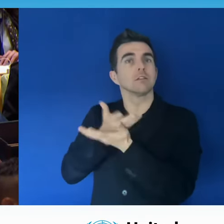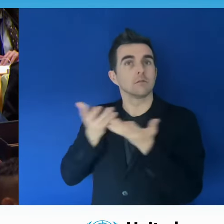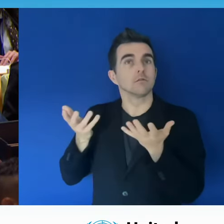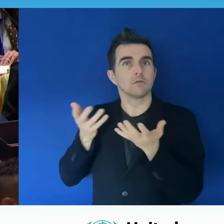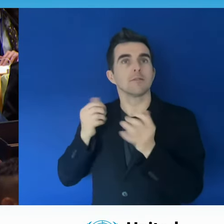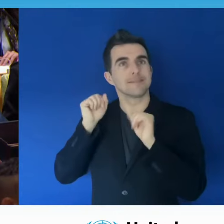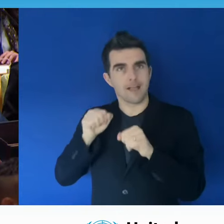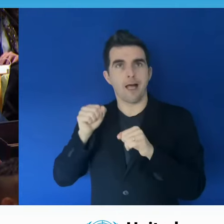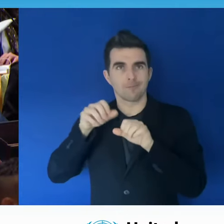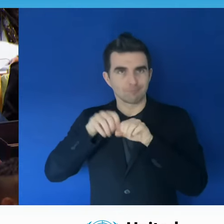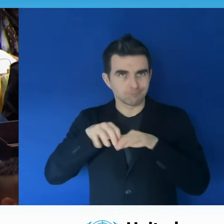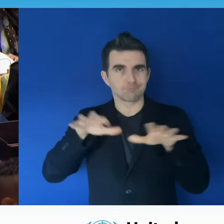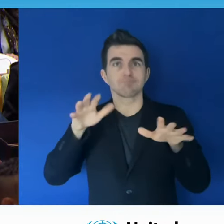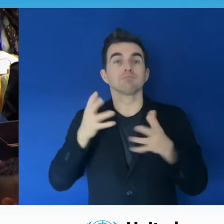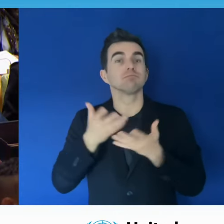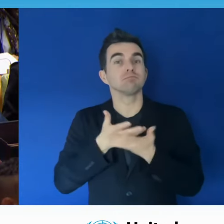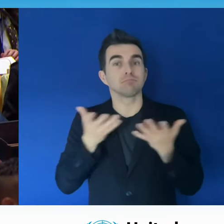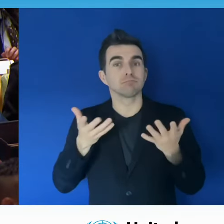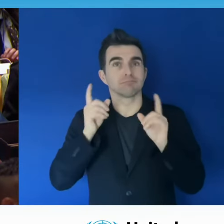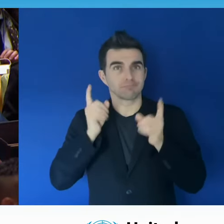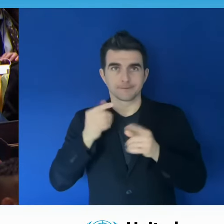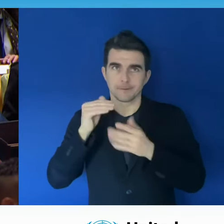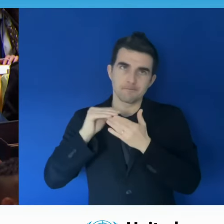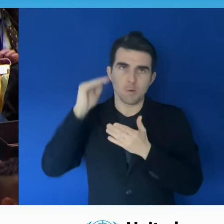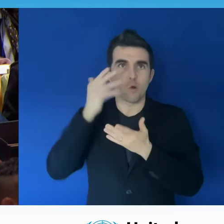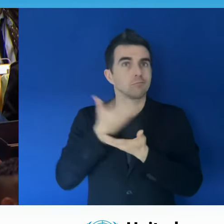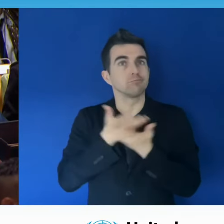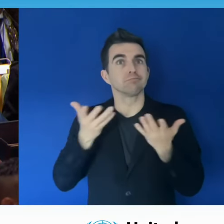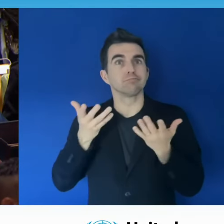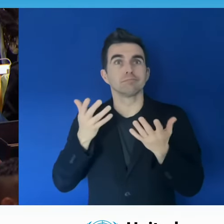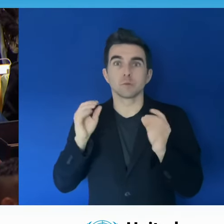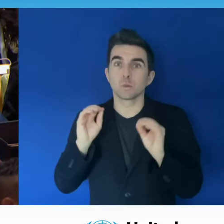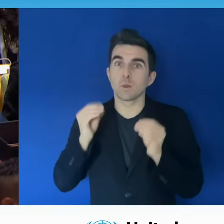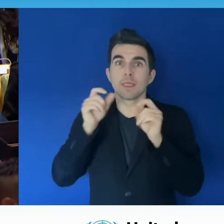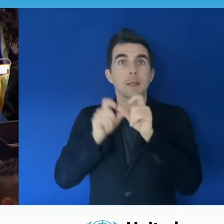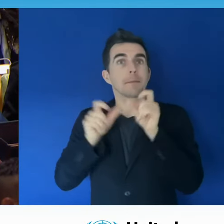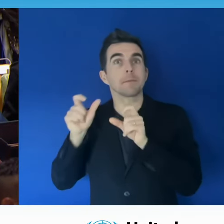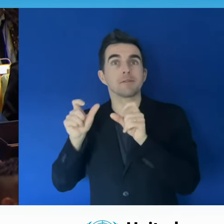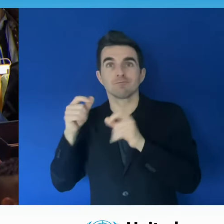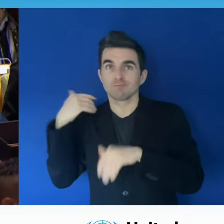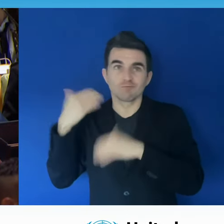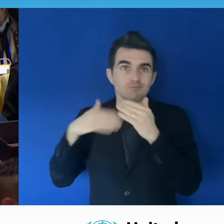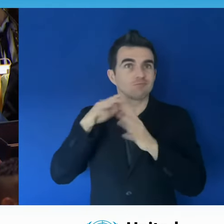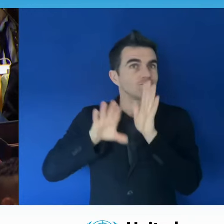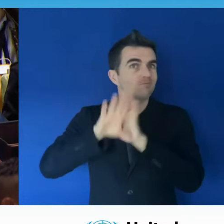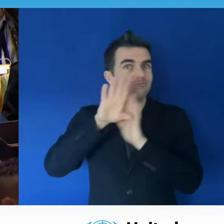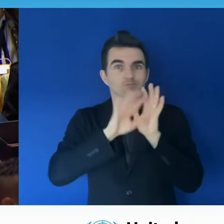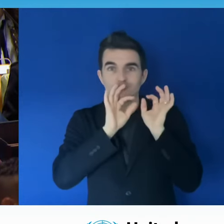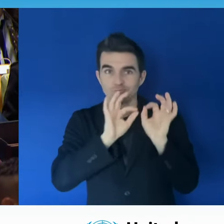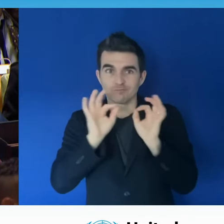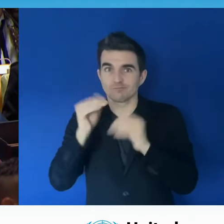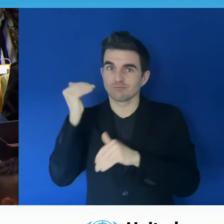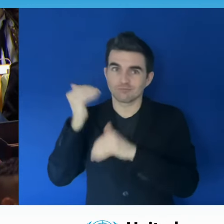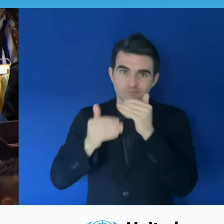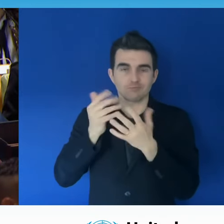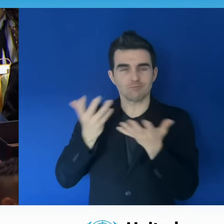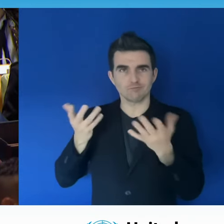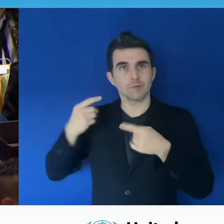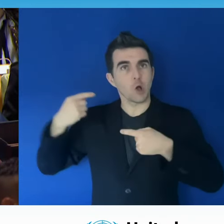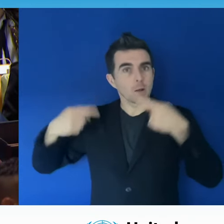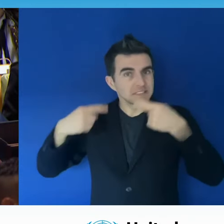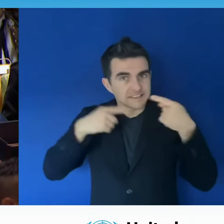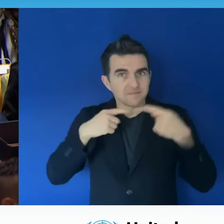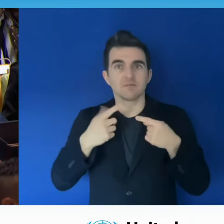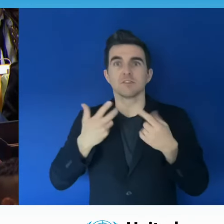development. This youth development project will allow youth to become agent of change who is capable